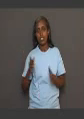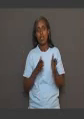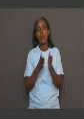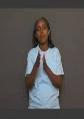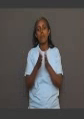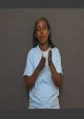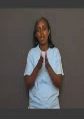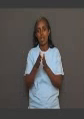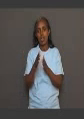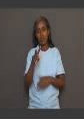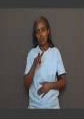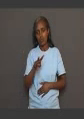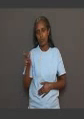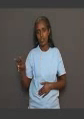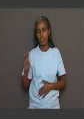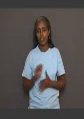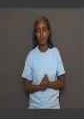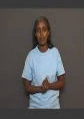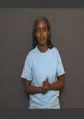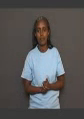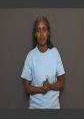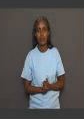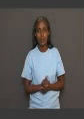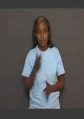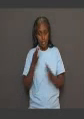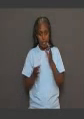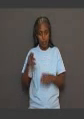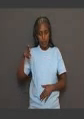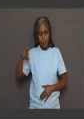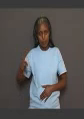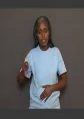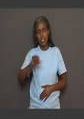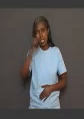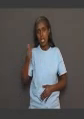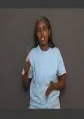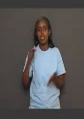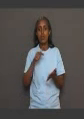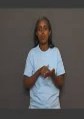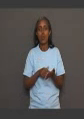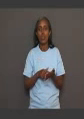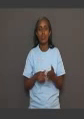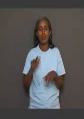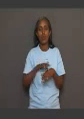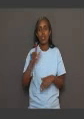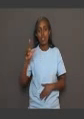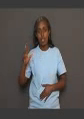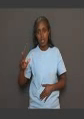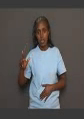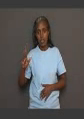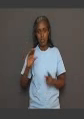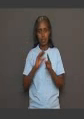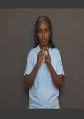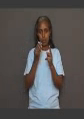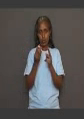parallel to this vector. If P is any point on L, the